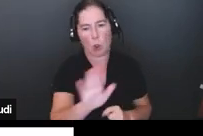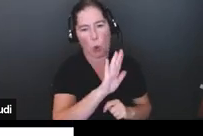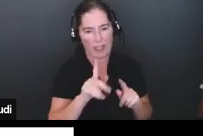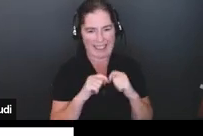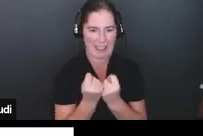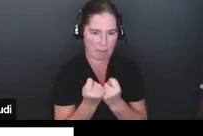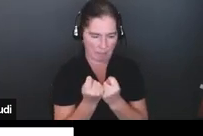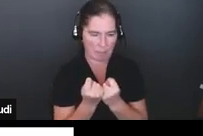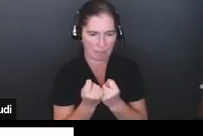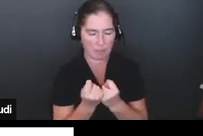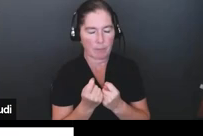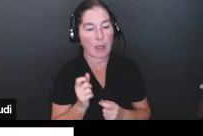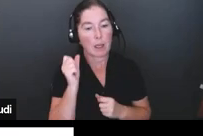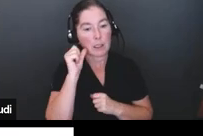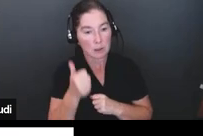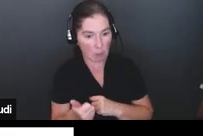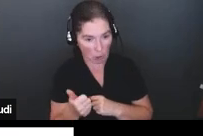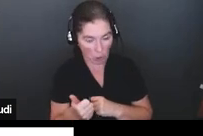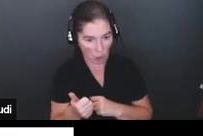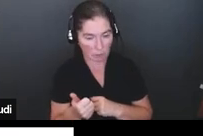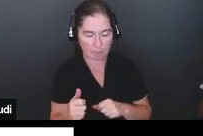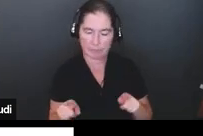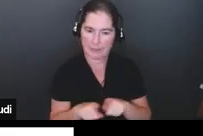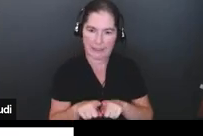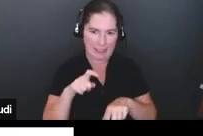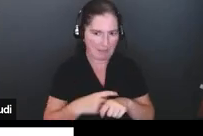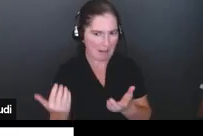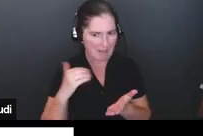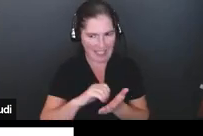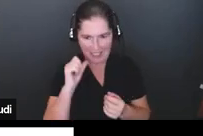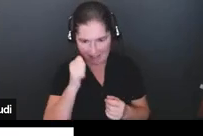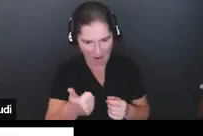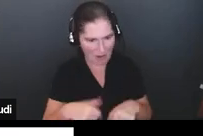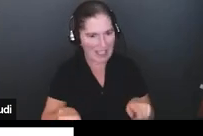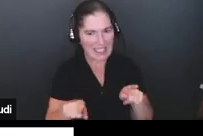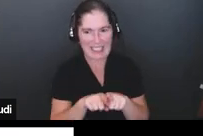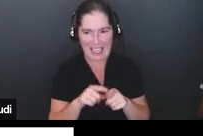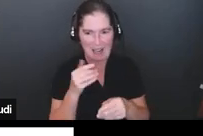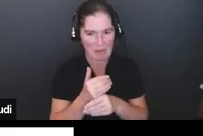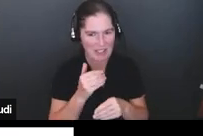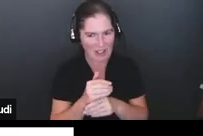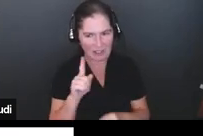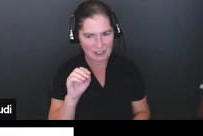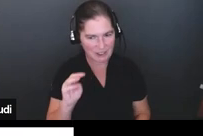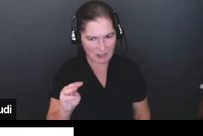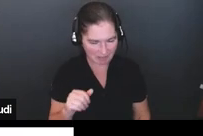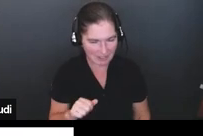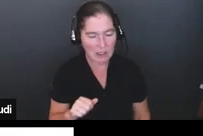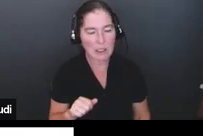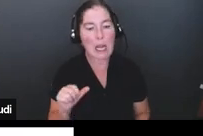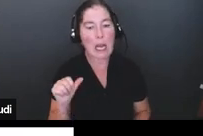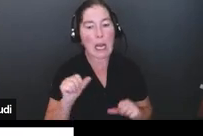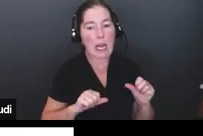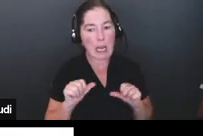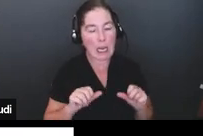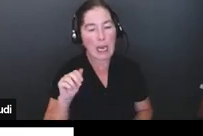team. Tomorrow, we will come back at the exact same time in the exact same window of Zoom. We will talk about assessments